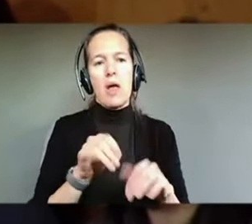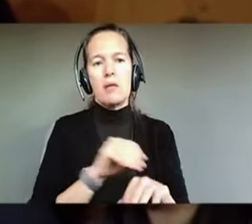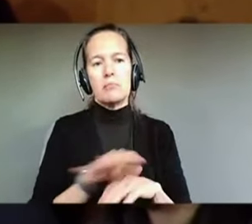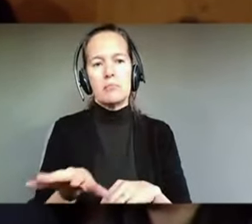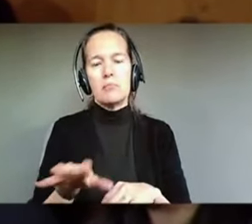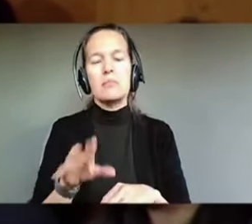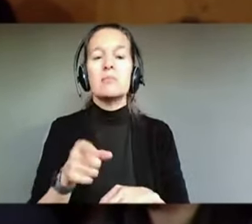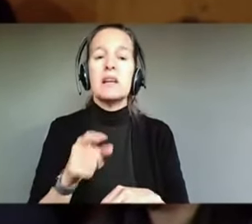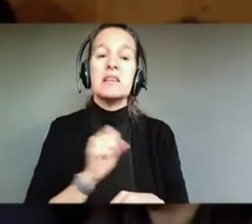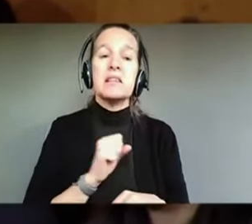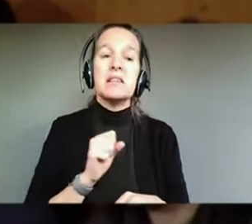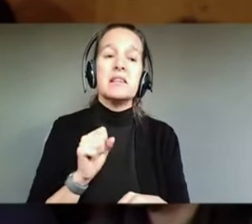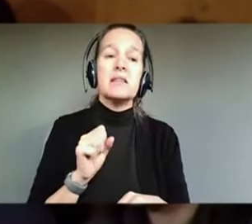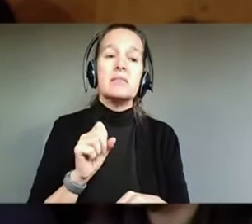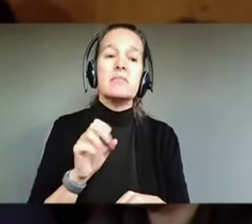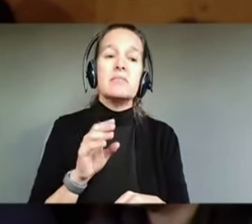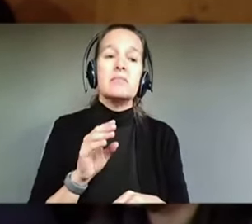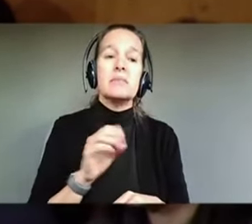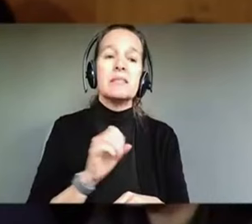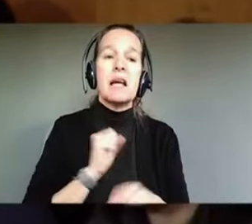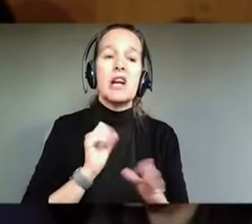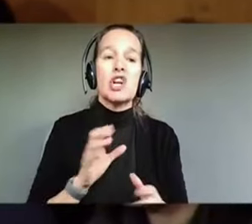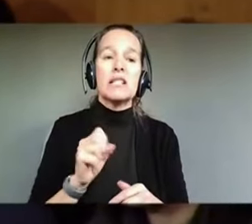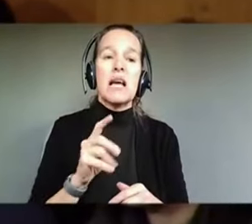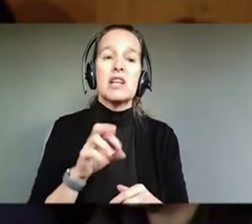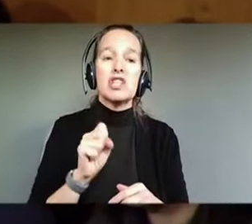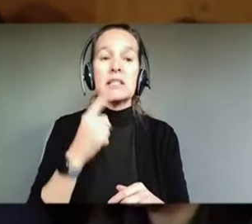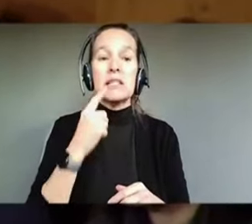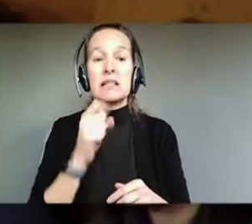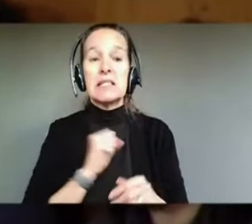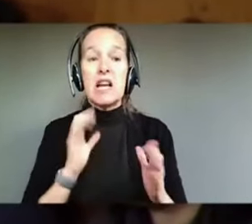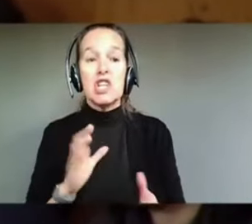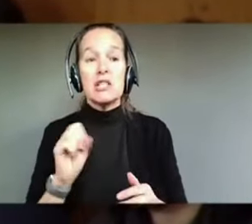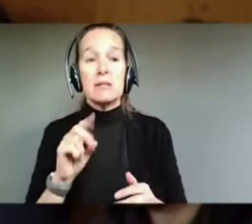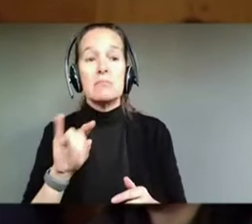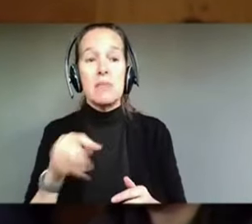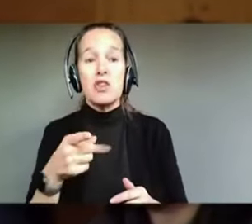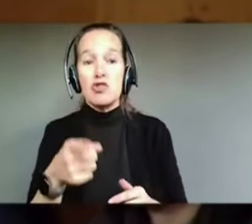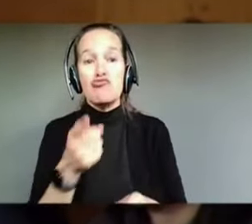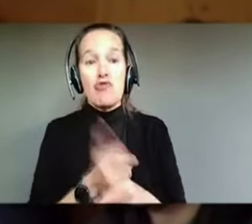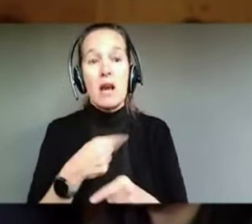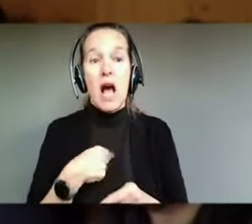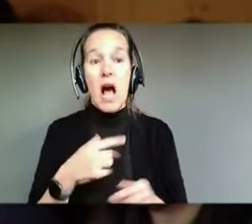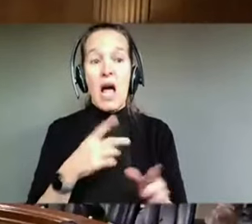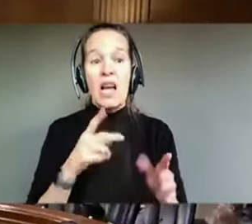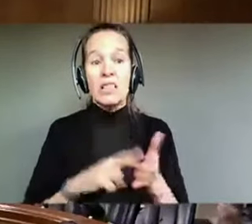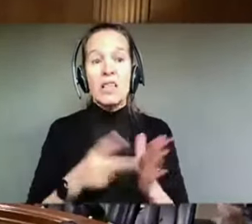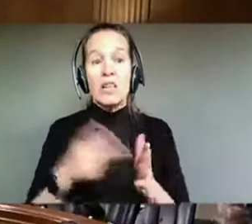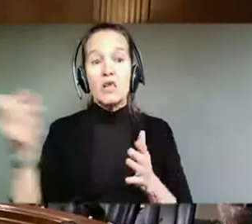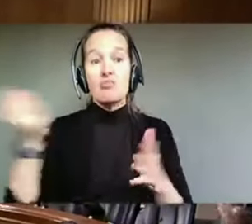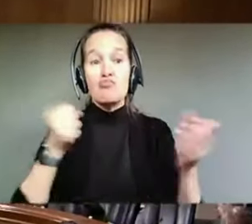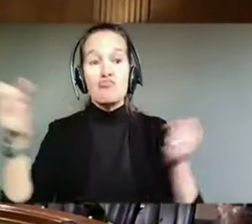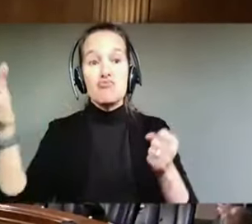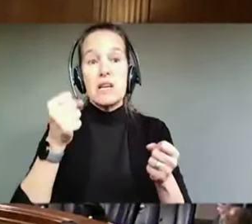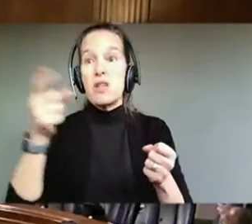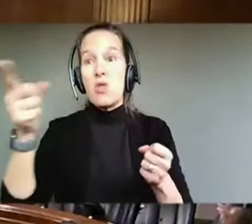exactly right, and that's why I intend to bring the major insurance companies here. These companies make